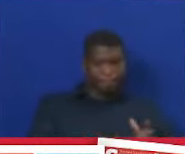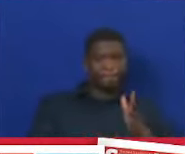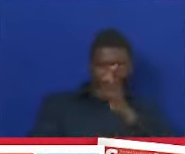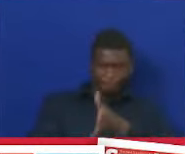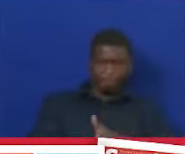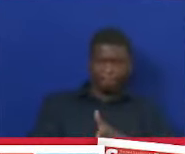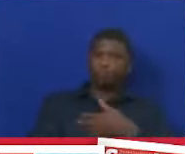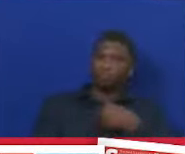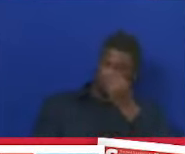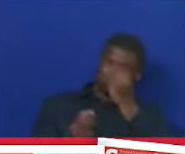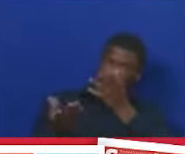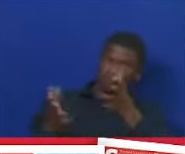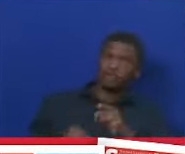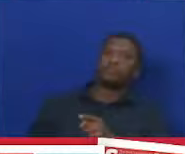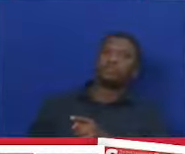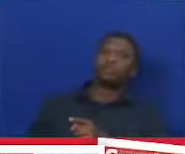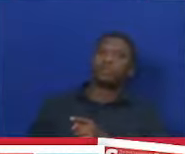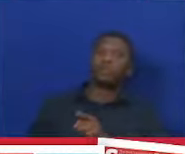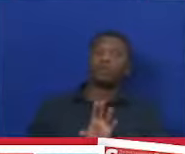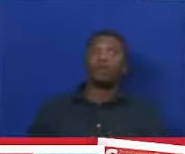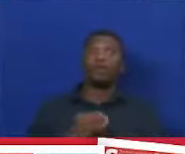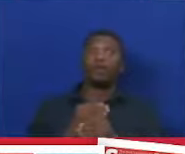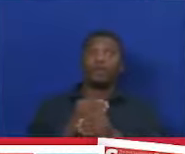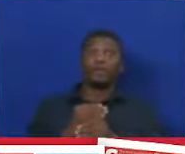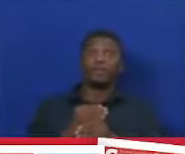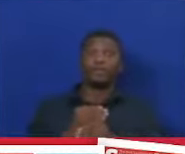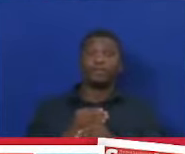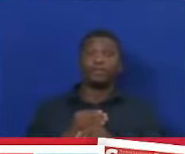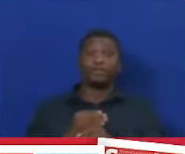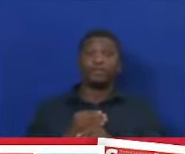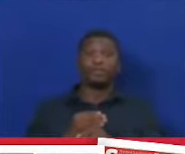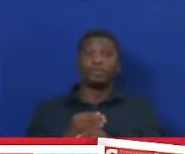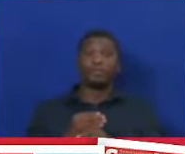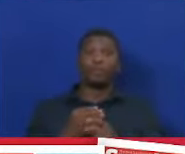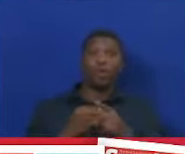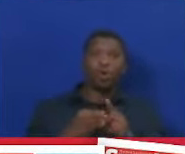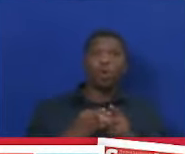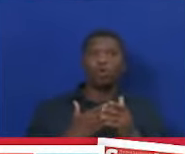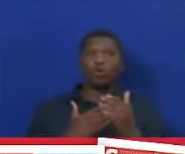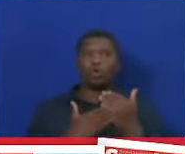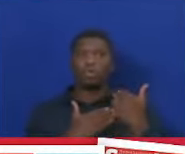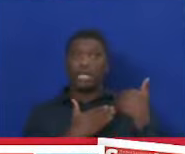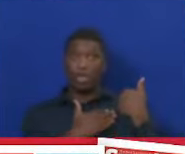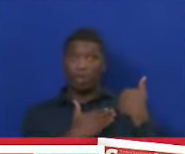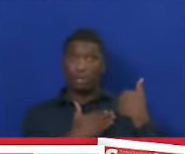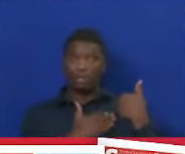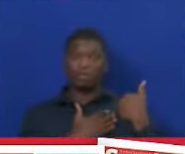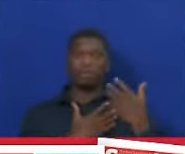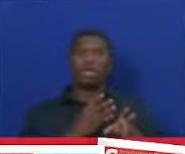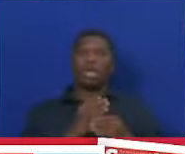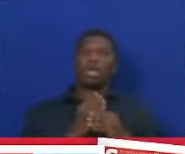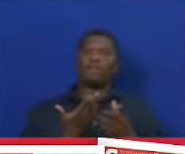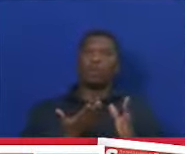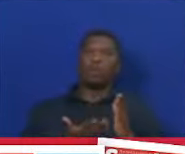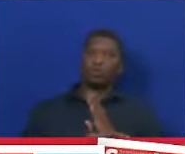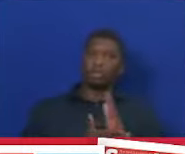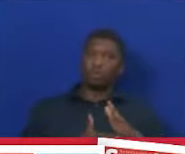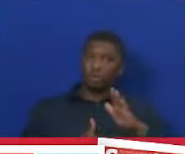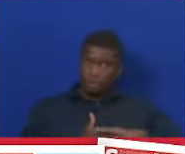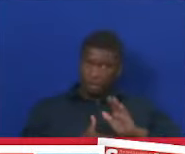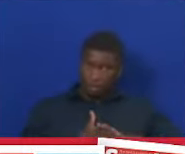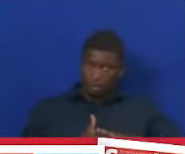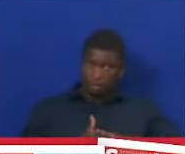And furthermore, for security purposes and or reasons, I requested that